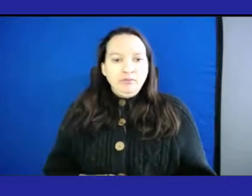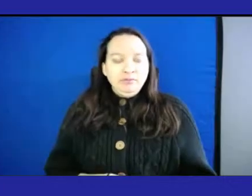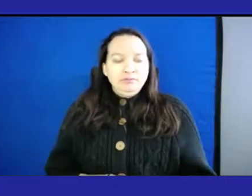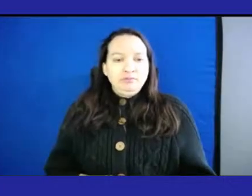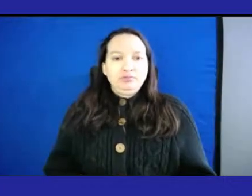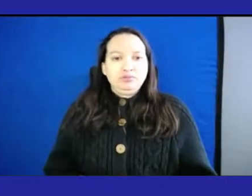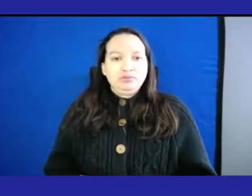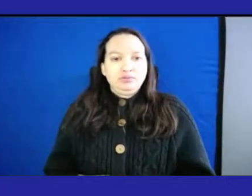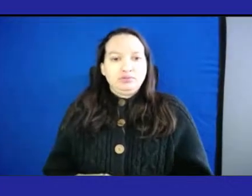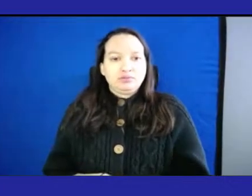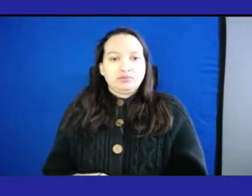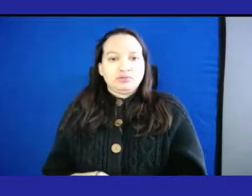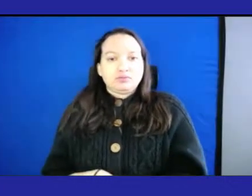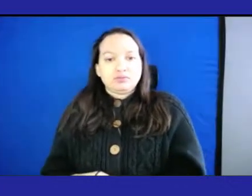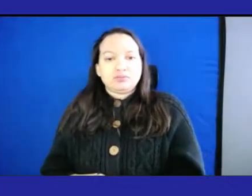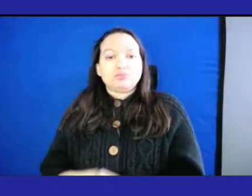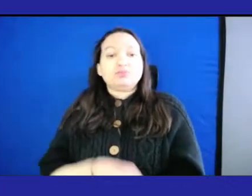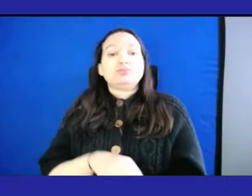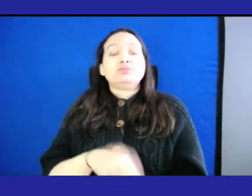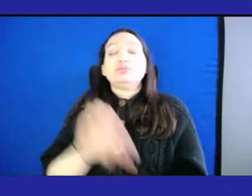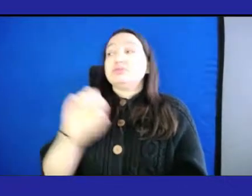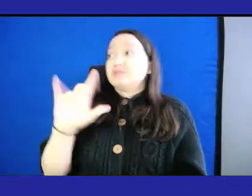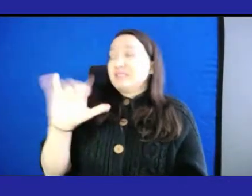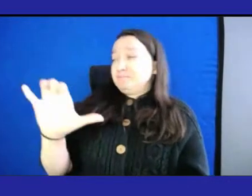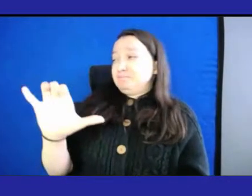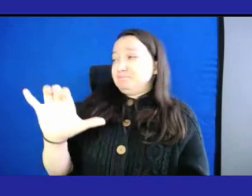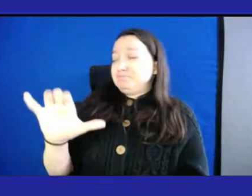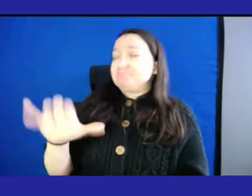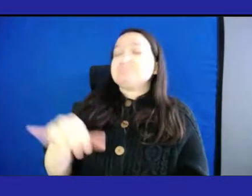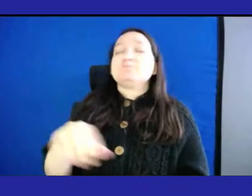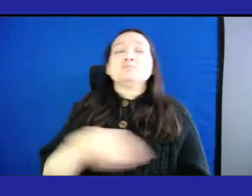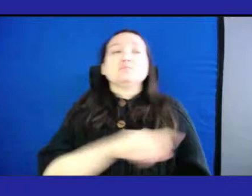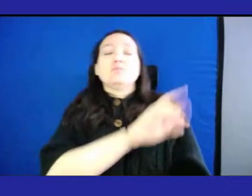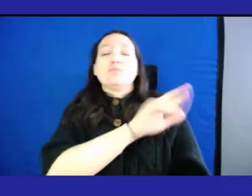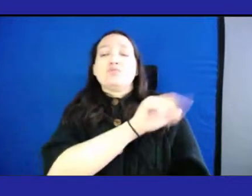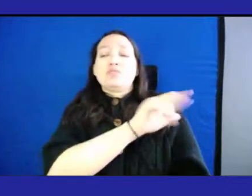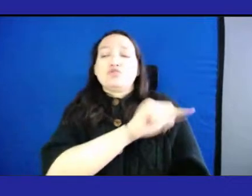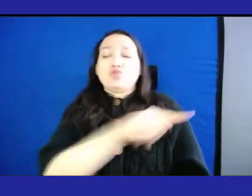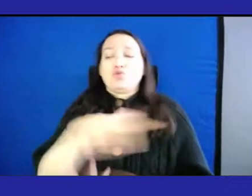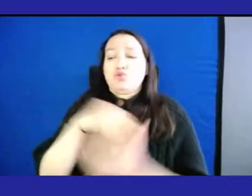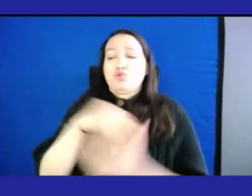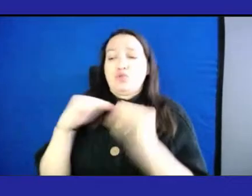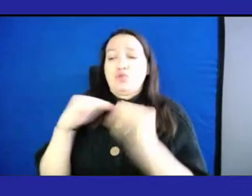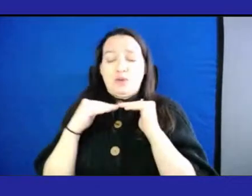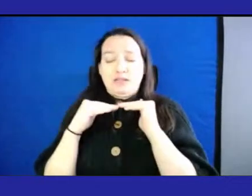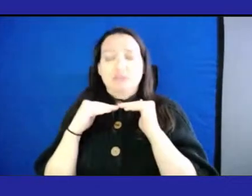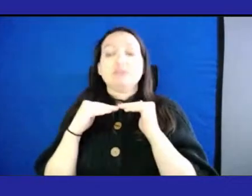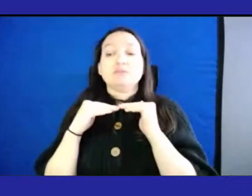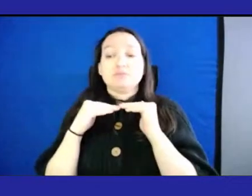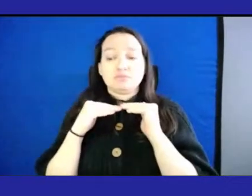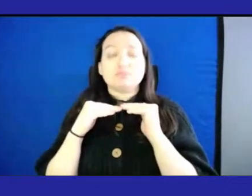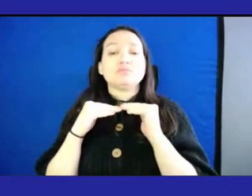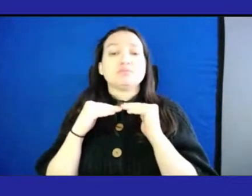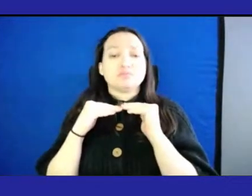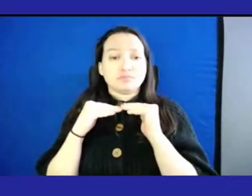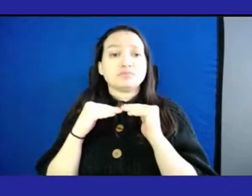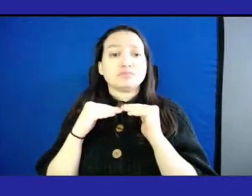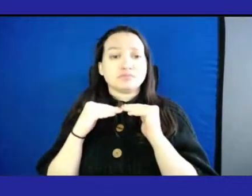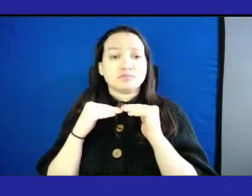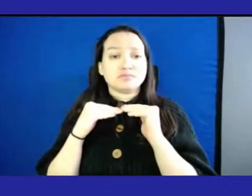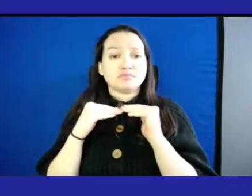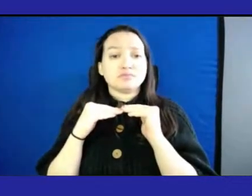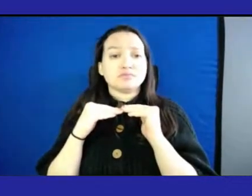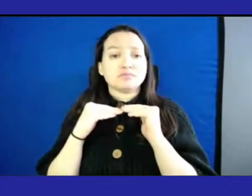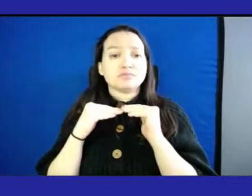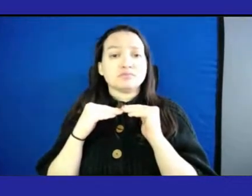So Eric, on the previous one, on racial and social equity measures, Yes. The lens. the lens, that's, I'm sure it's